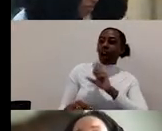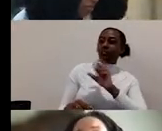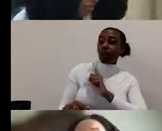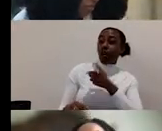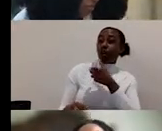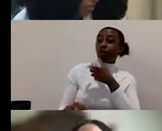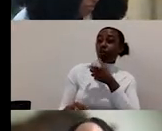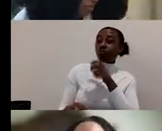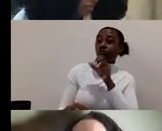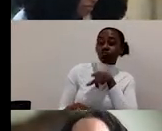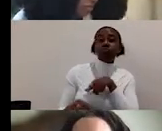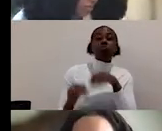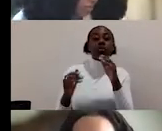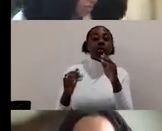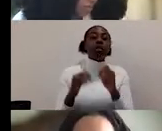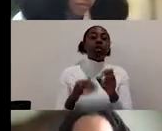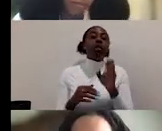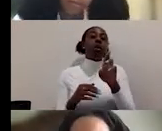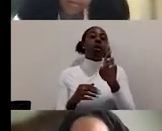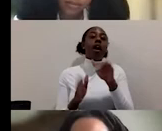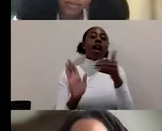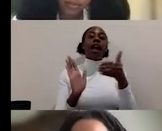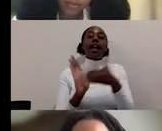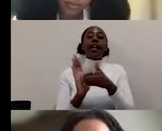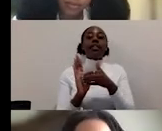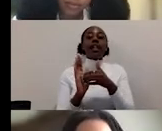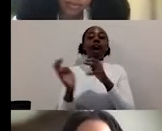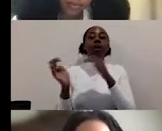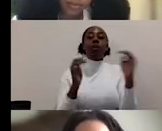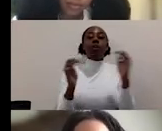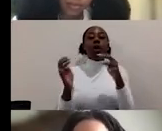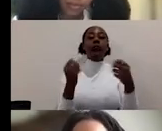files. Add your answer now.